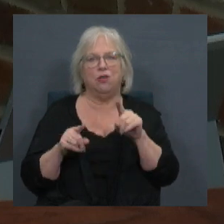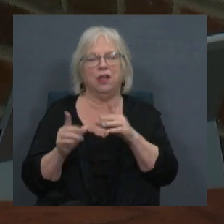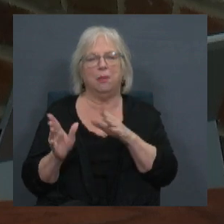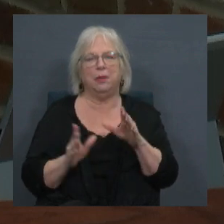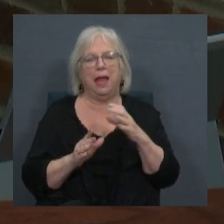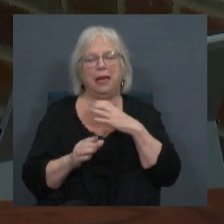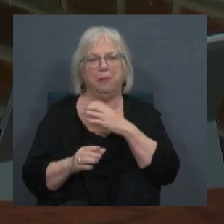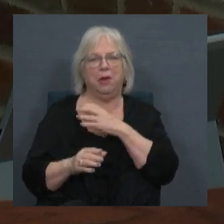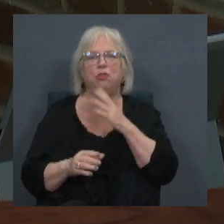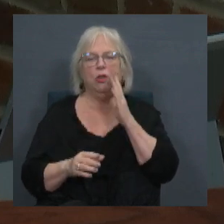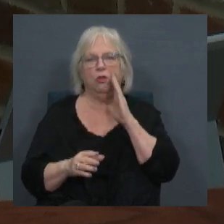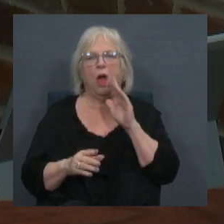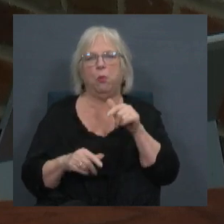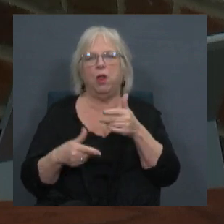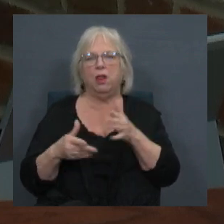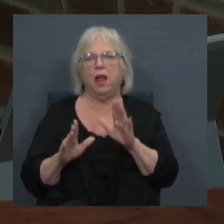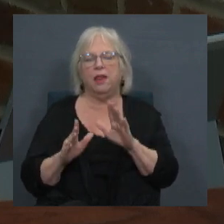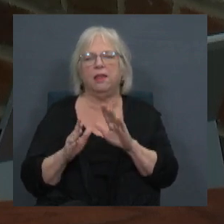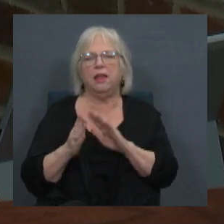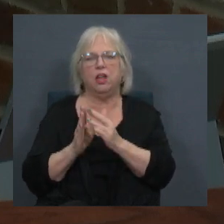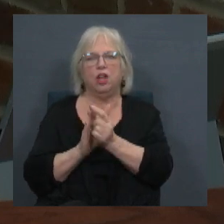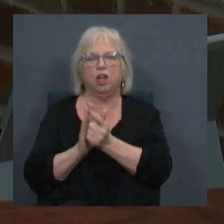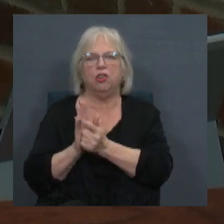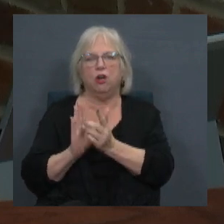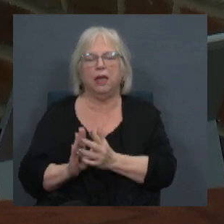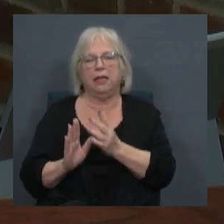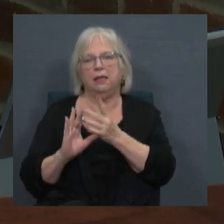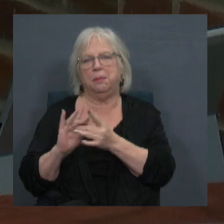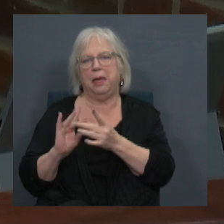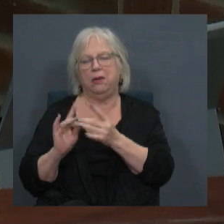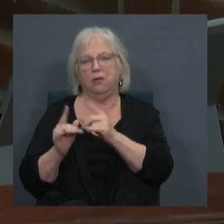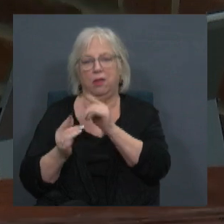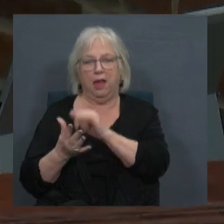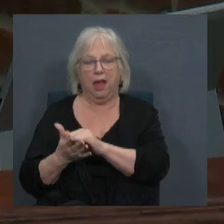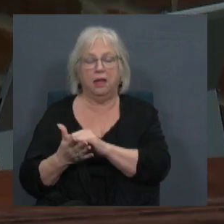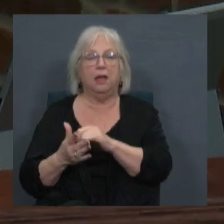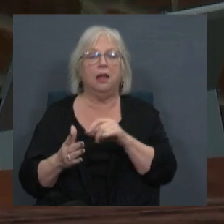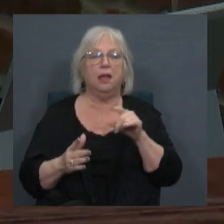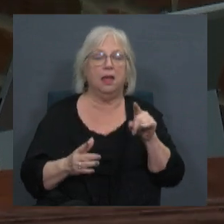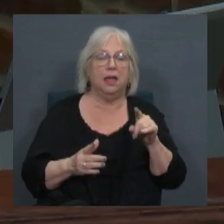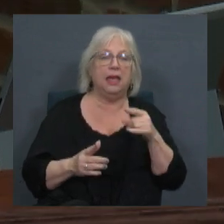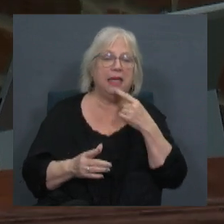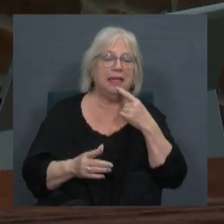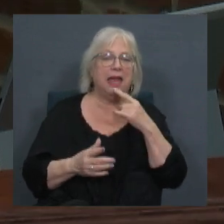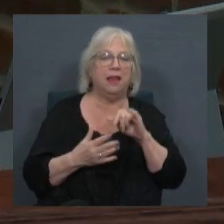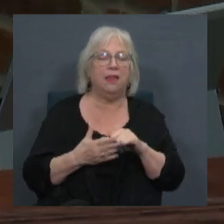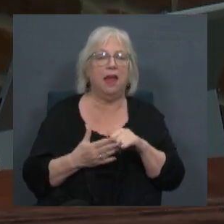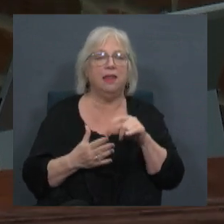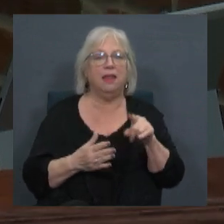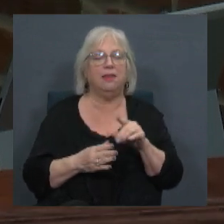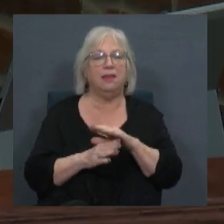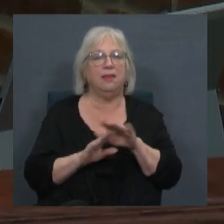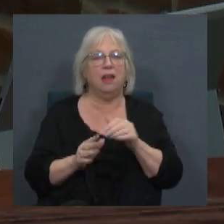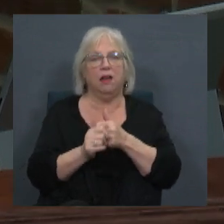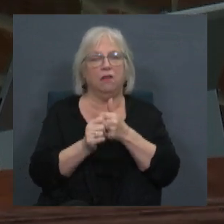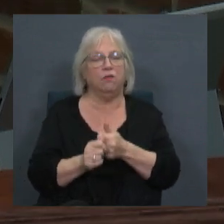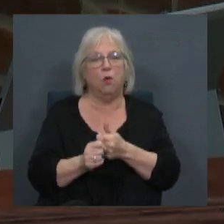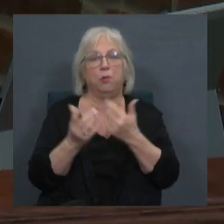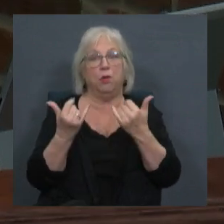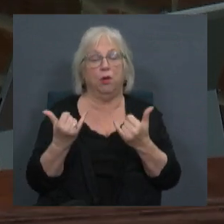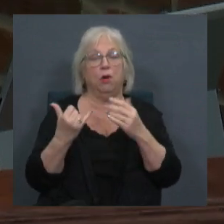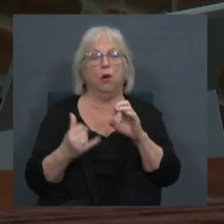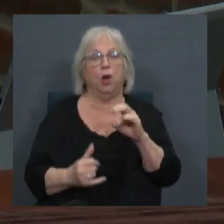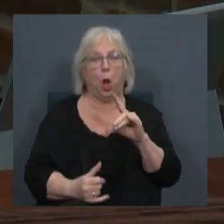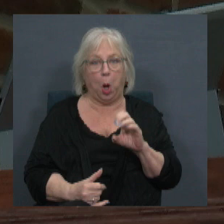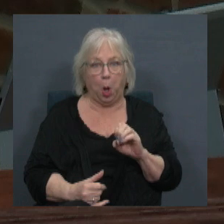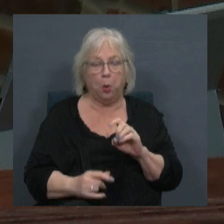city attorney speak to that. He did confirm that this residence doesn't conform to our current code, but